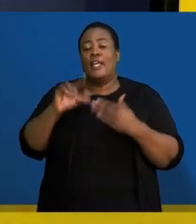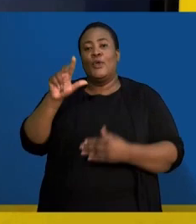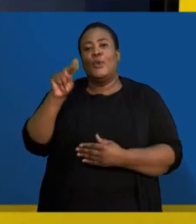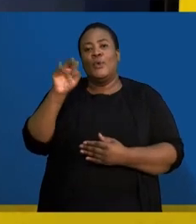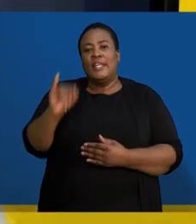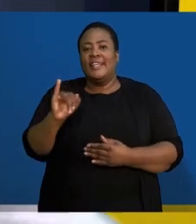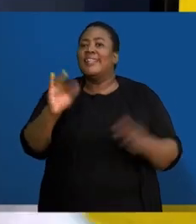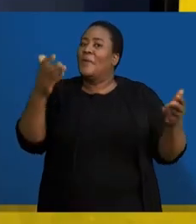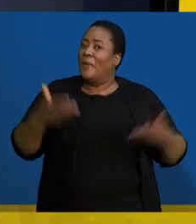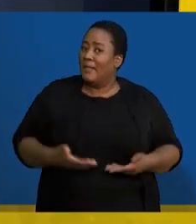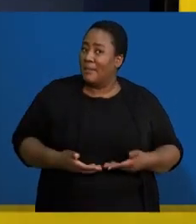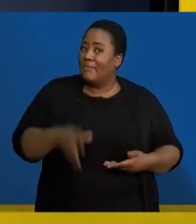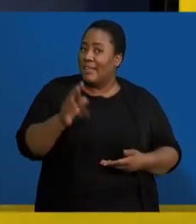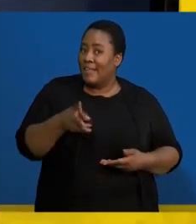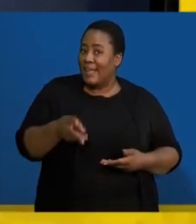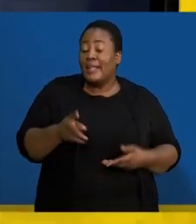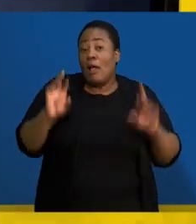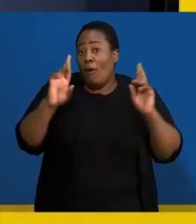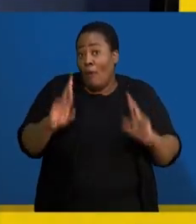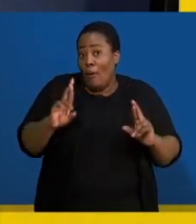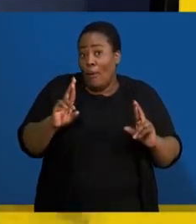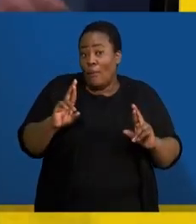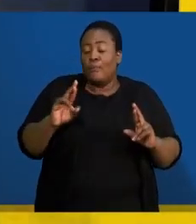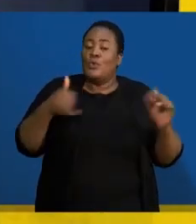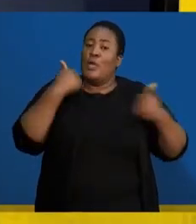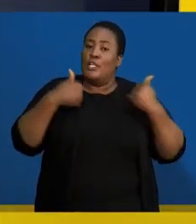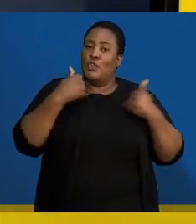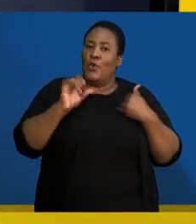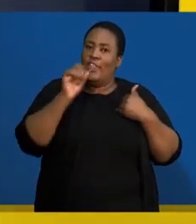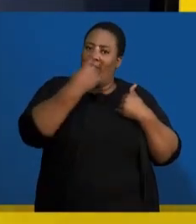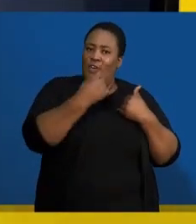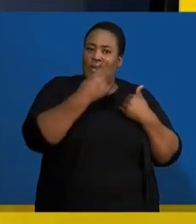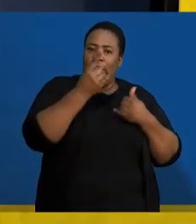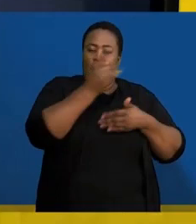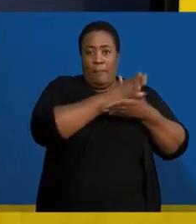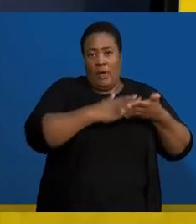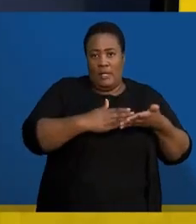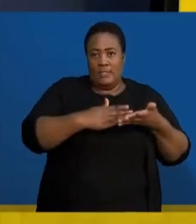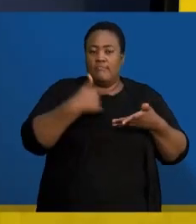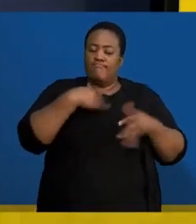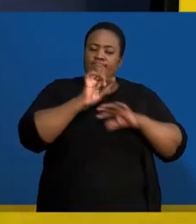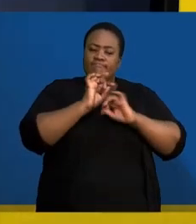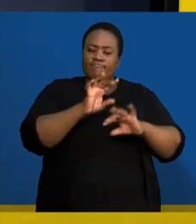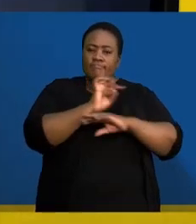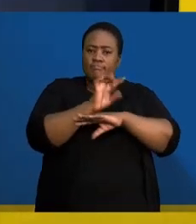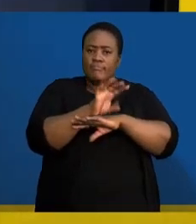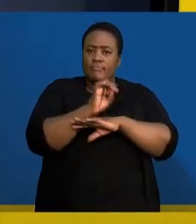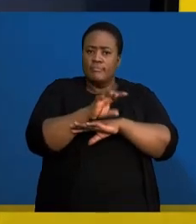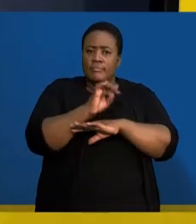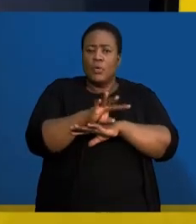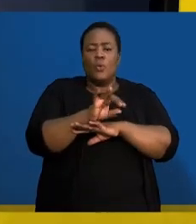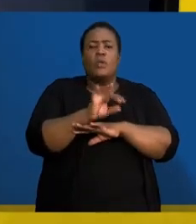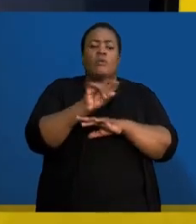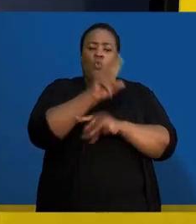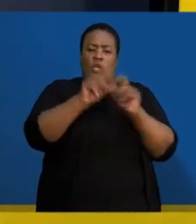Welcome back, guys. I hope you enjoyed the first segment where I gave you tips on how to choose the different questions in